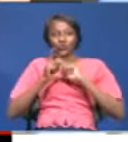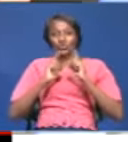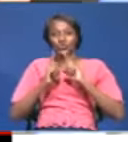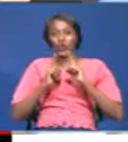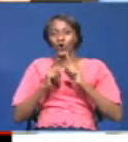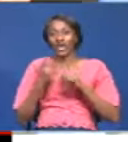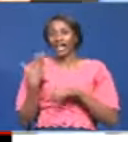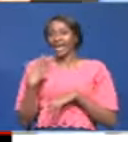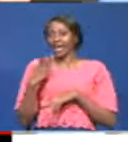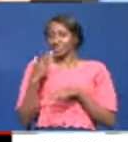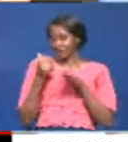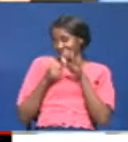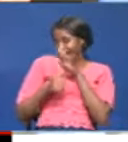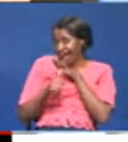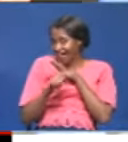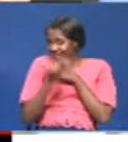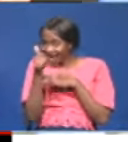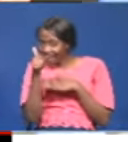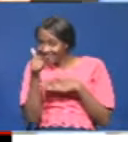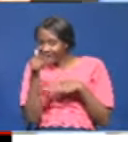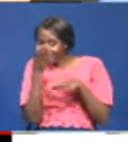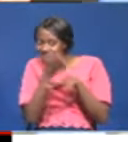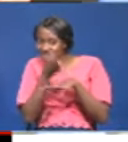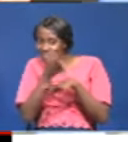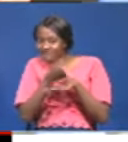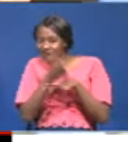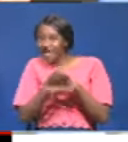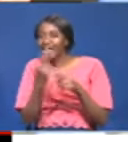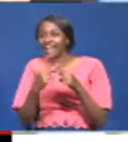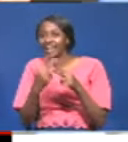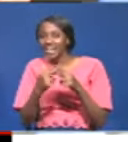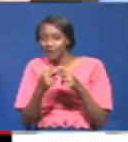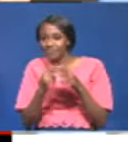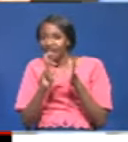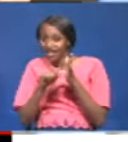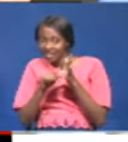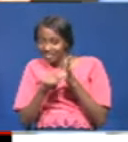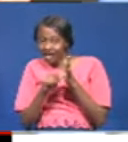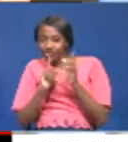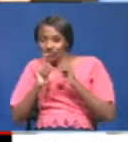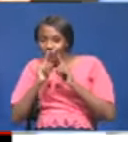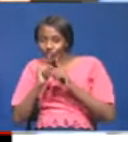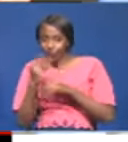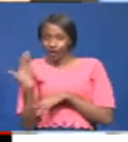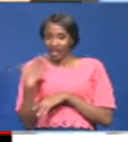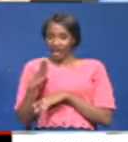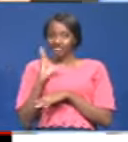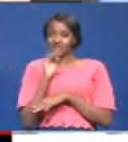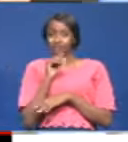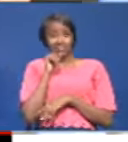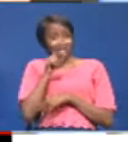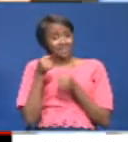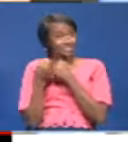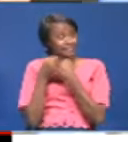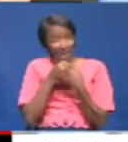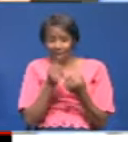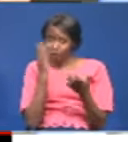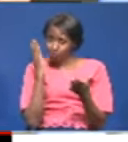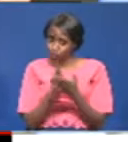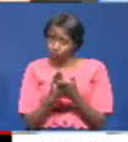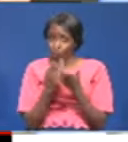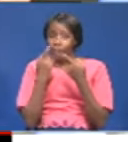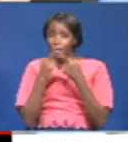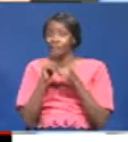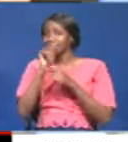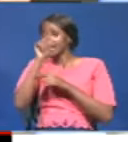hide under some pseudonym, you create your own fake account, and you push this content. That's part of the challenge. Thirdly, there is a threshold